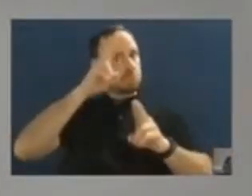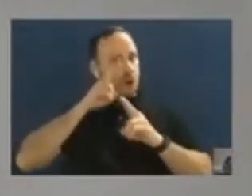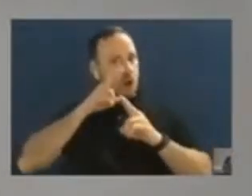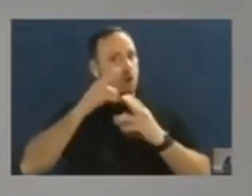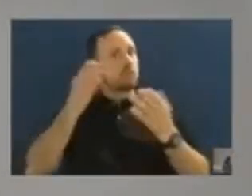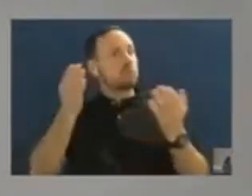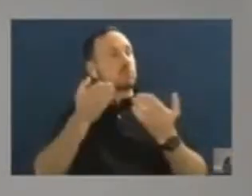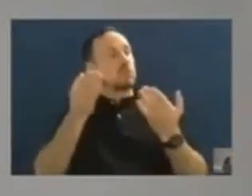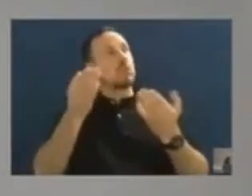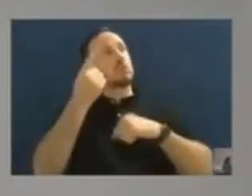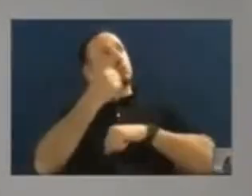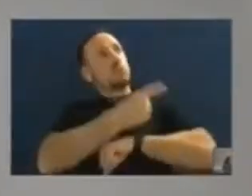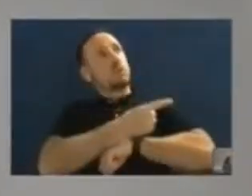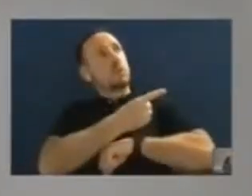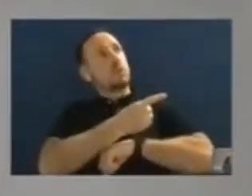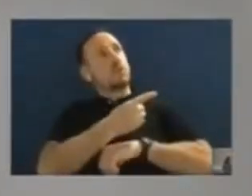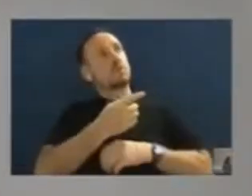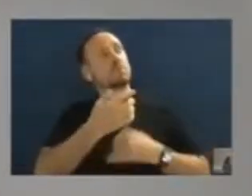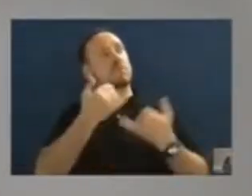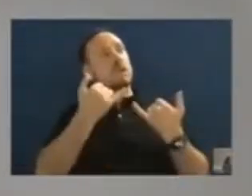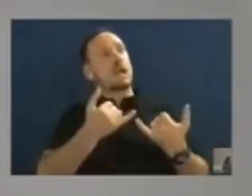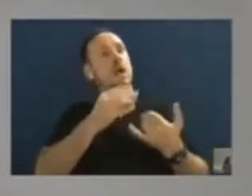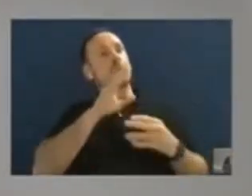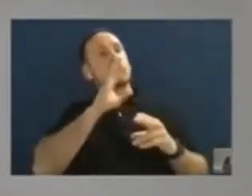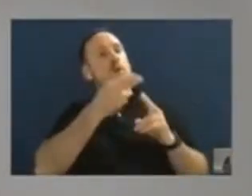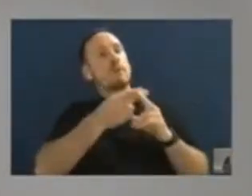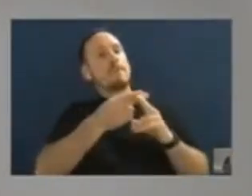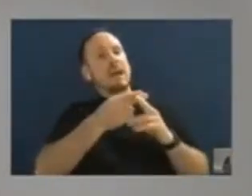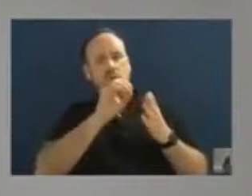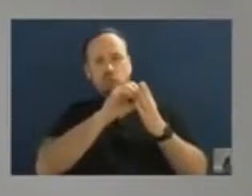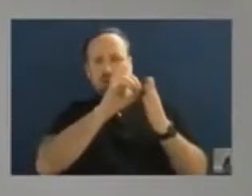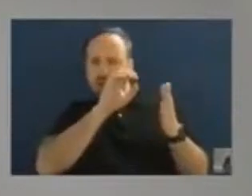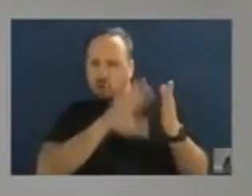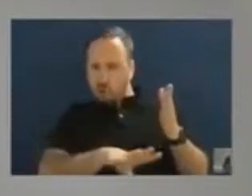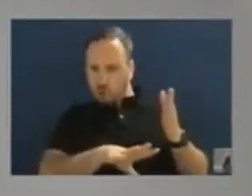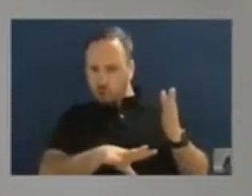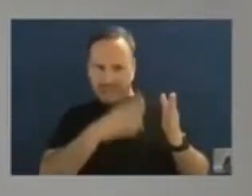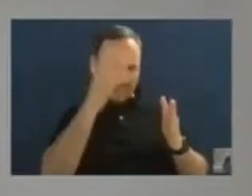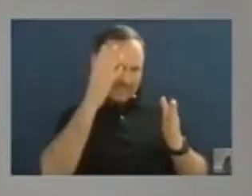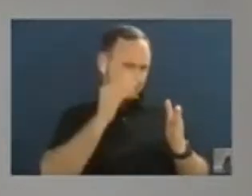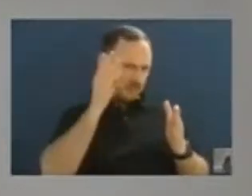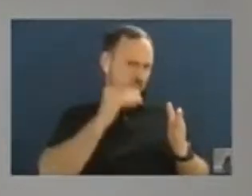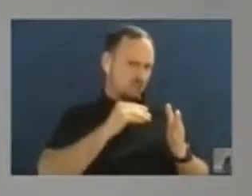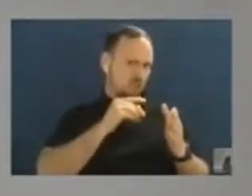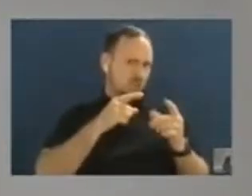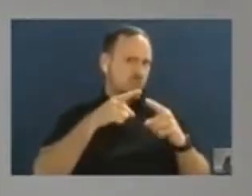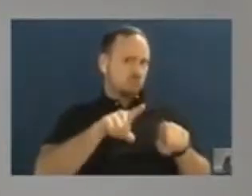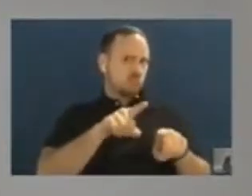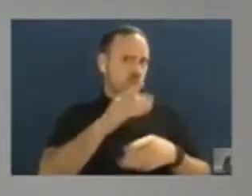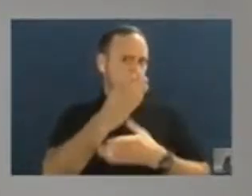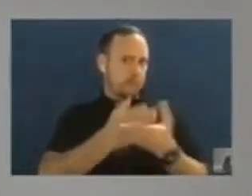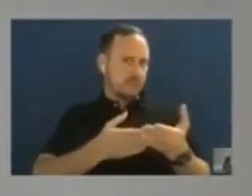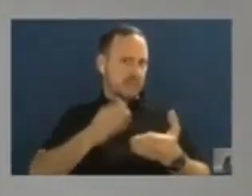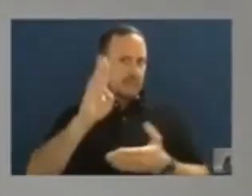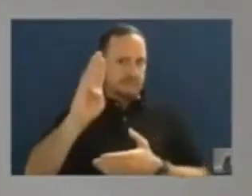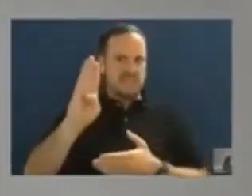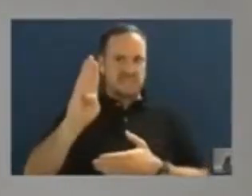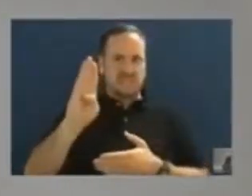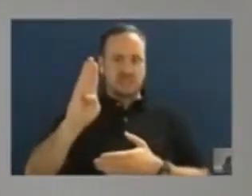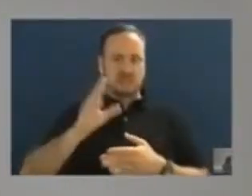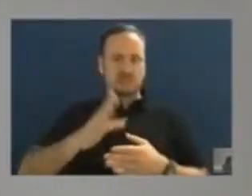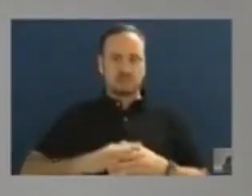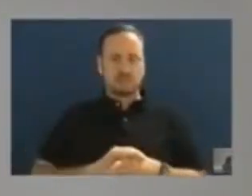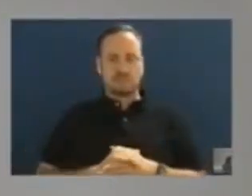student experiences during Plan B. As we have an opportunity to break down the student experiences, I'm going to break it into a couple